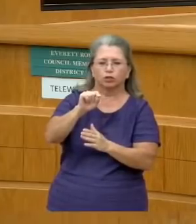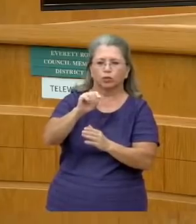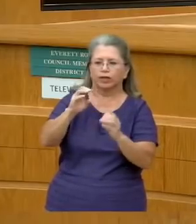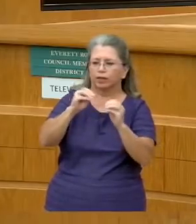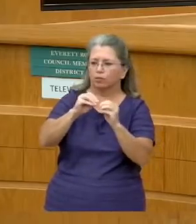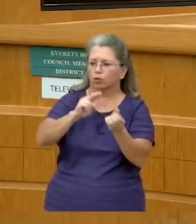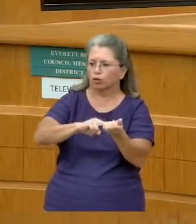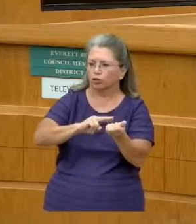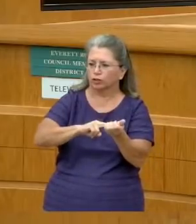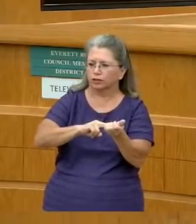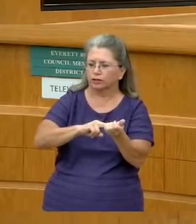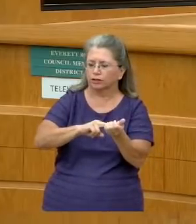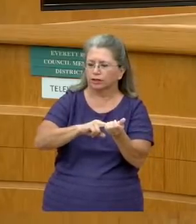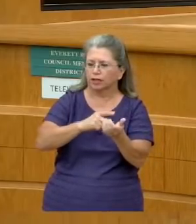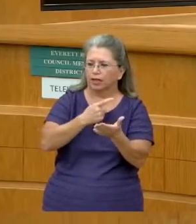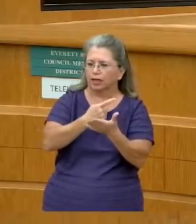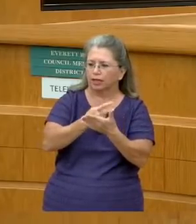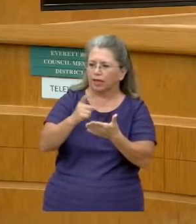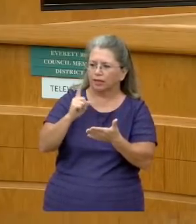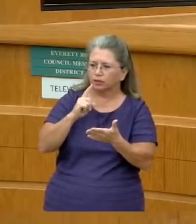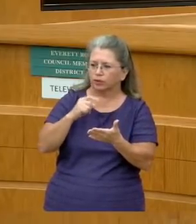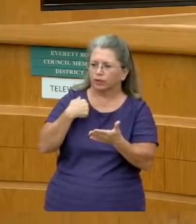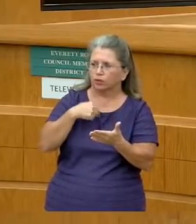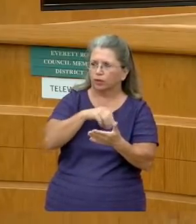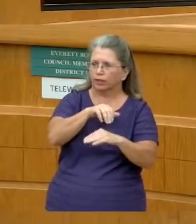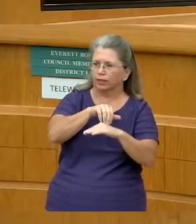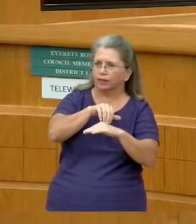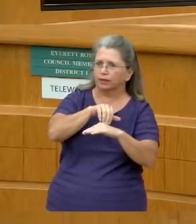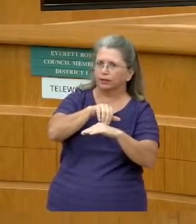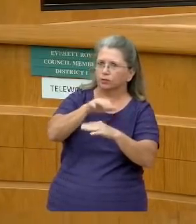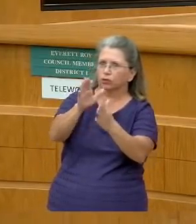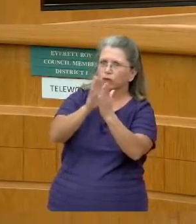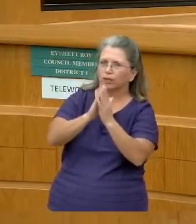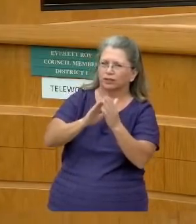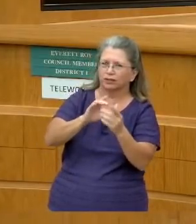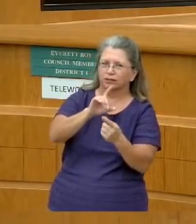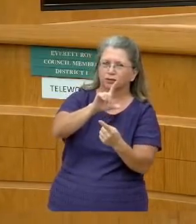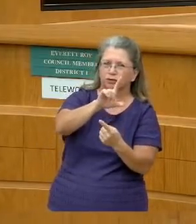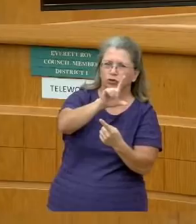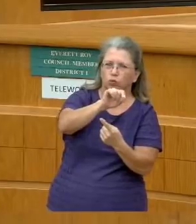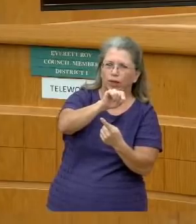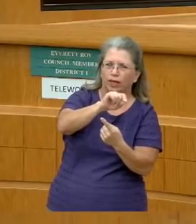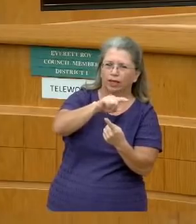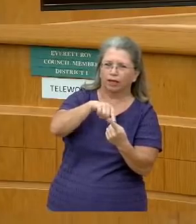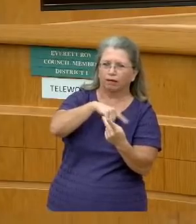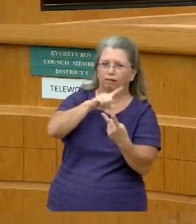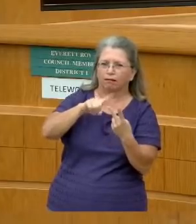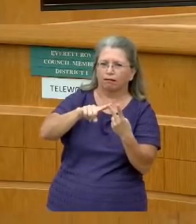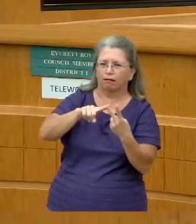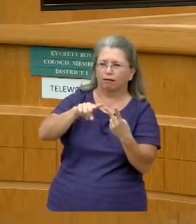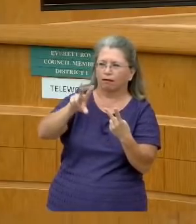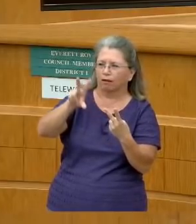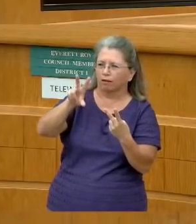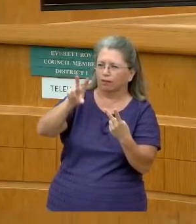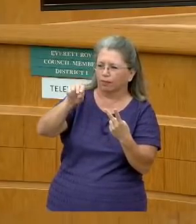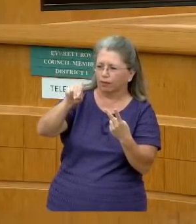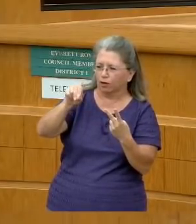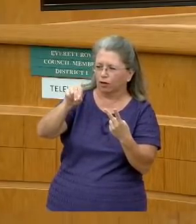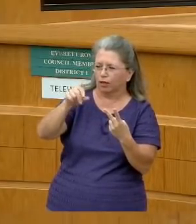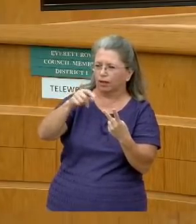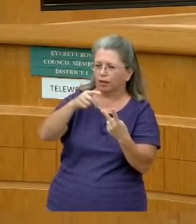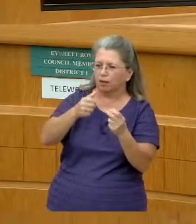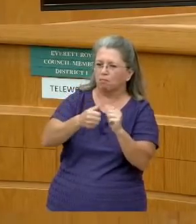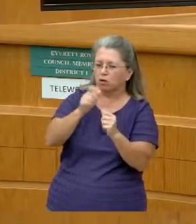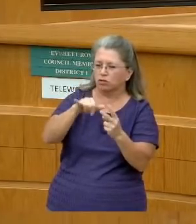last week we had 2 requests in. I think there was a batch of 20 and then 30 or so. And a lot of those have been fulfilled or filled. But there is a